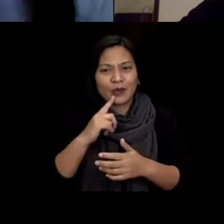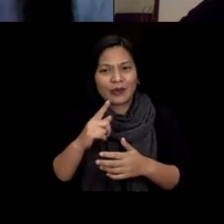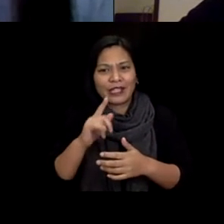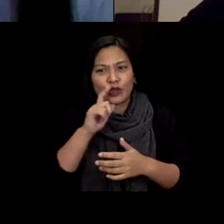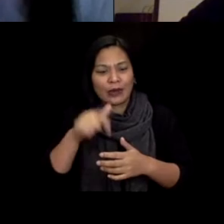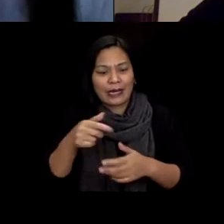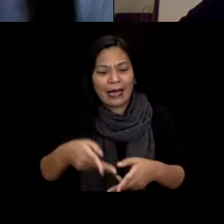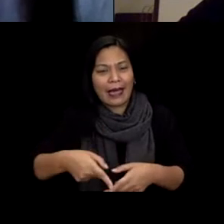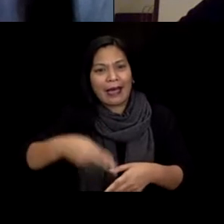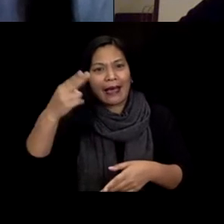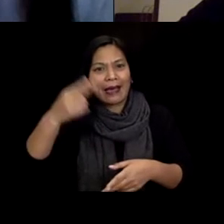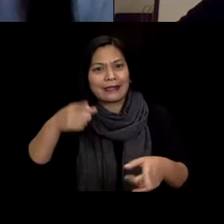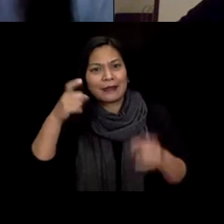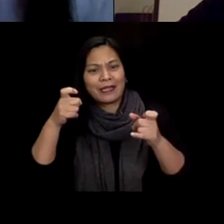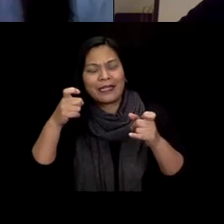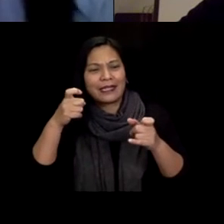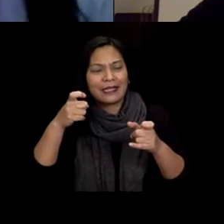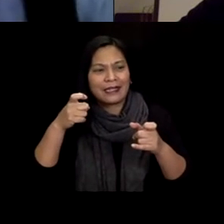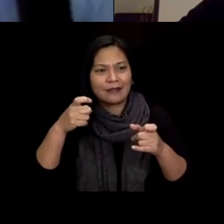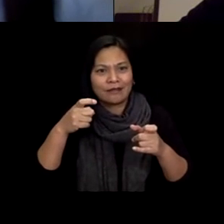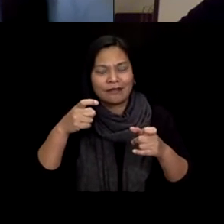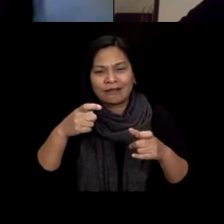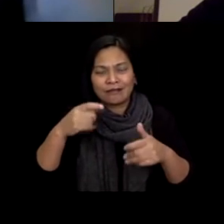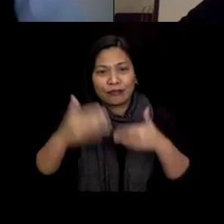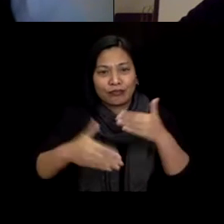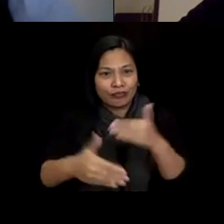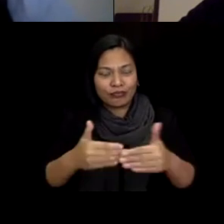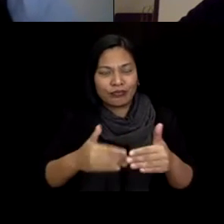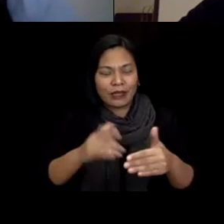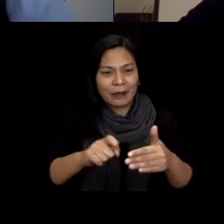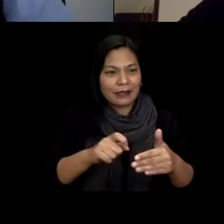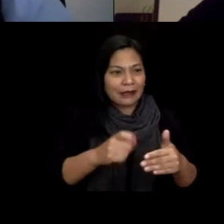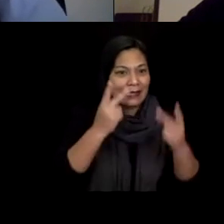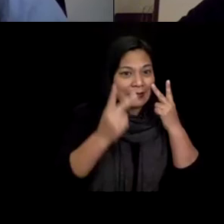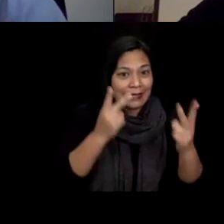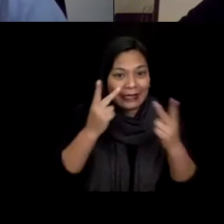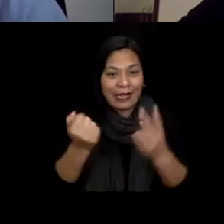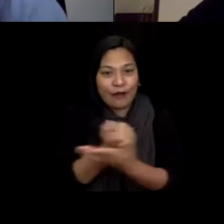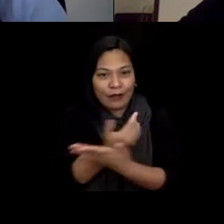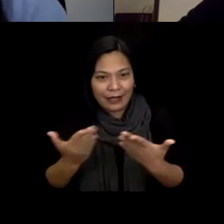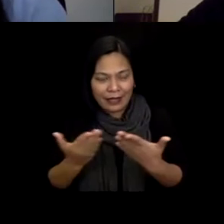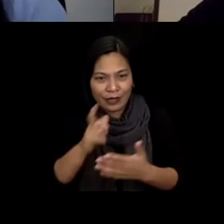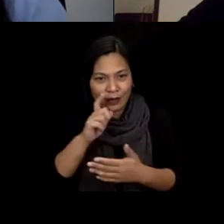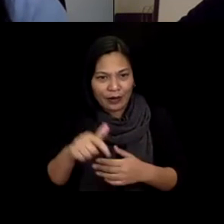to pick what you see. And so I think that,